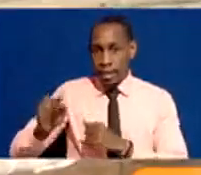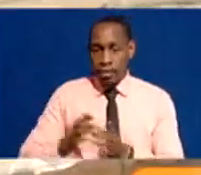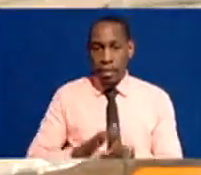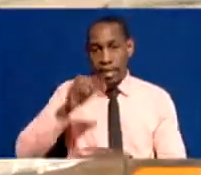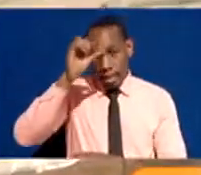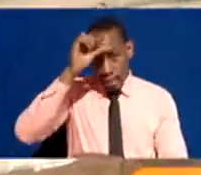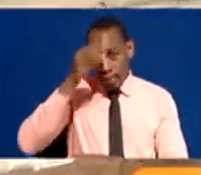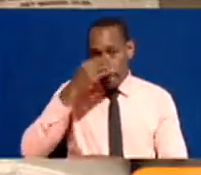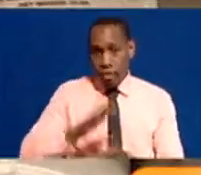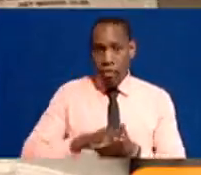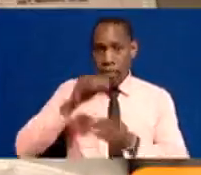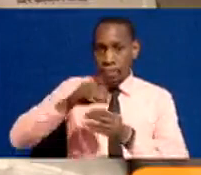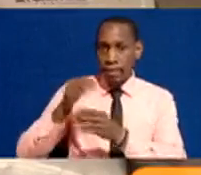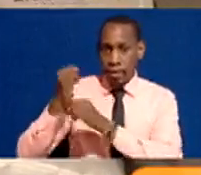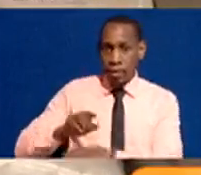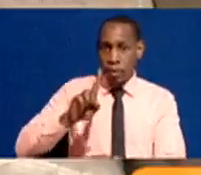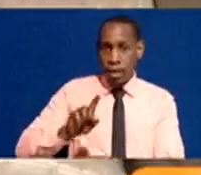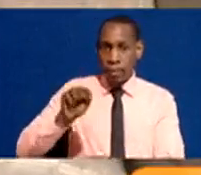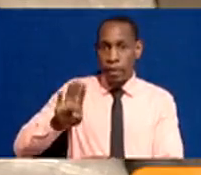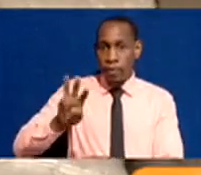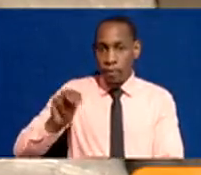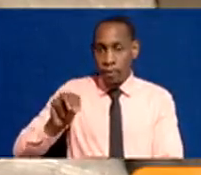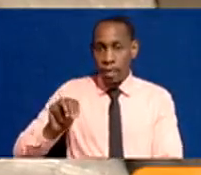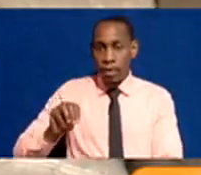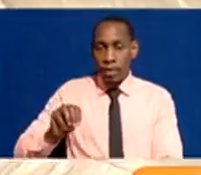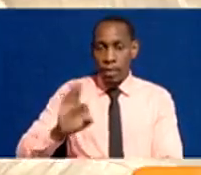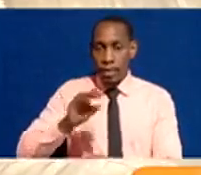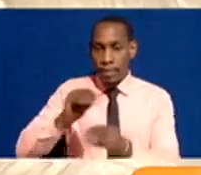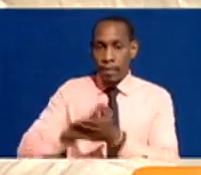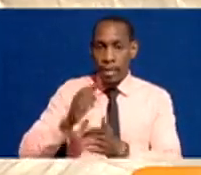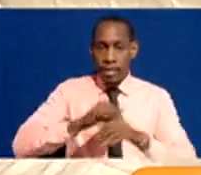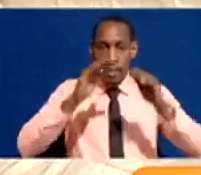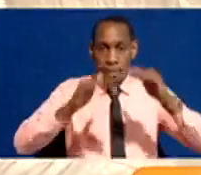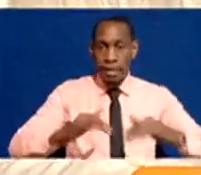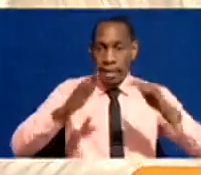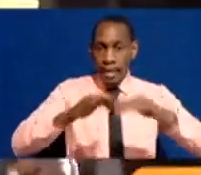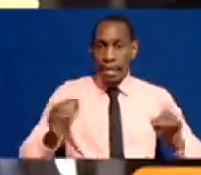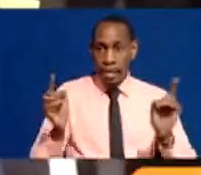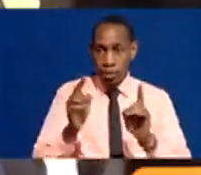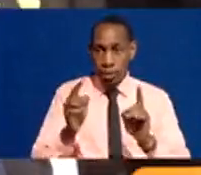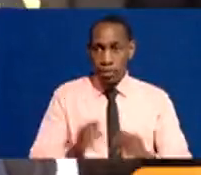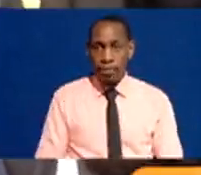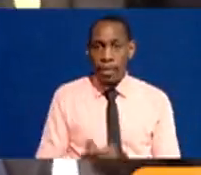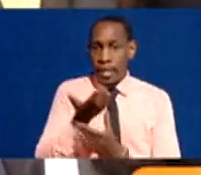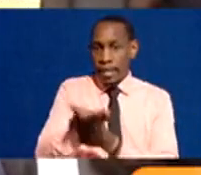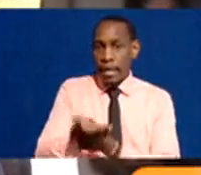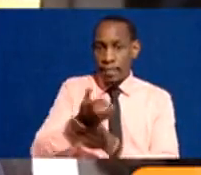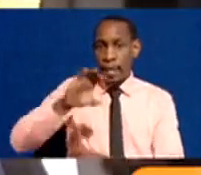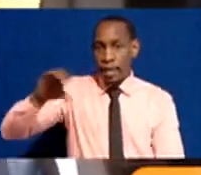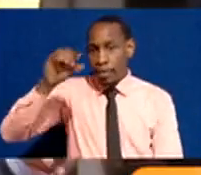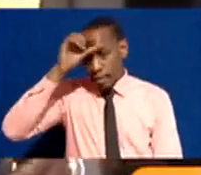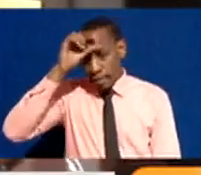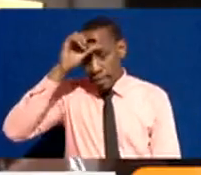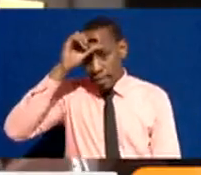yake ikiwa imeweka magunia milioni 1.4 ya mbolea ya msimu wa mvua za vuli. I appeal to county